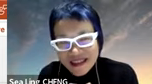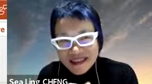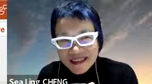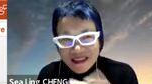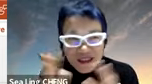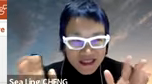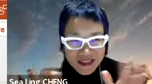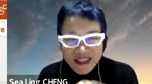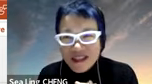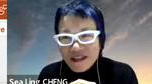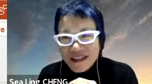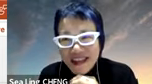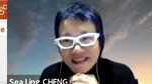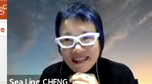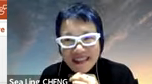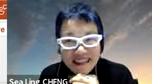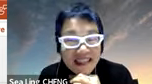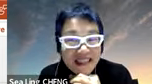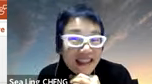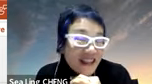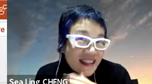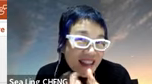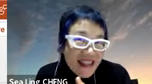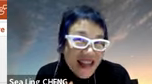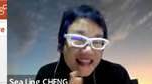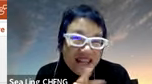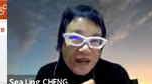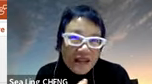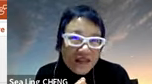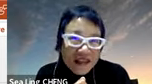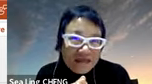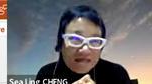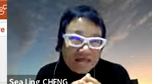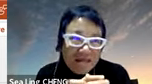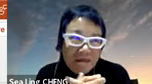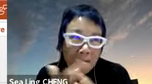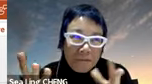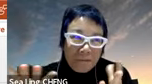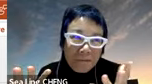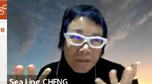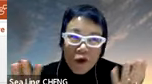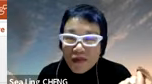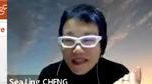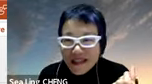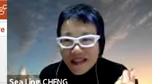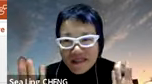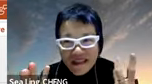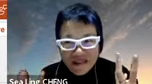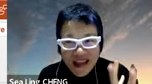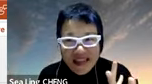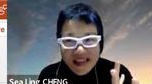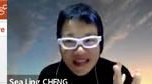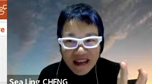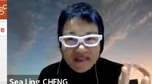hour, you know, deconstructing everything they said. And then at the end, one of them, we were sitting in this